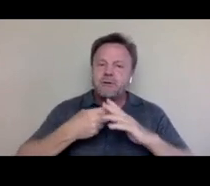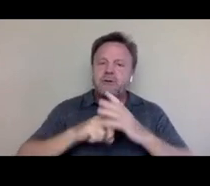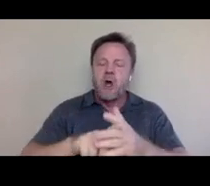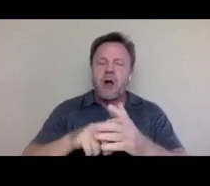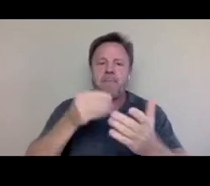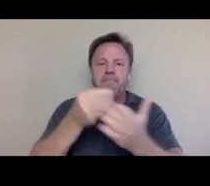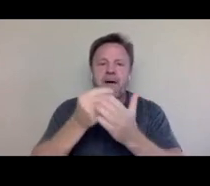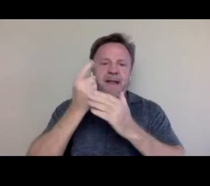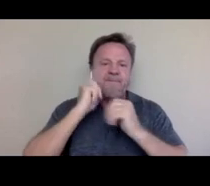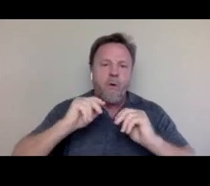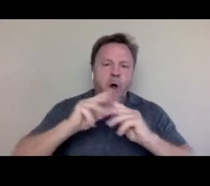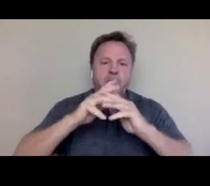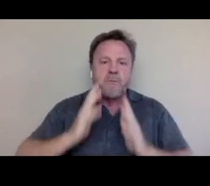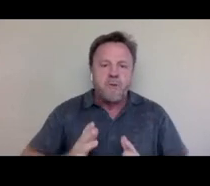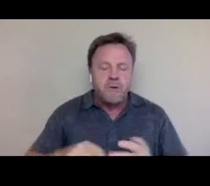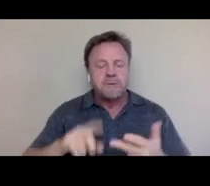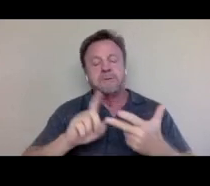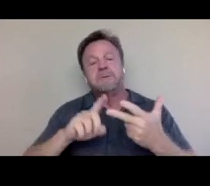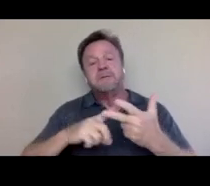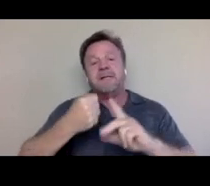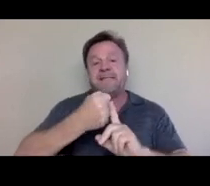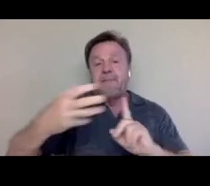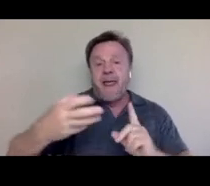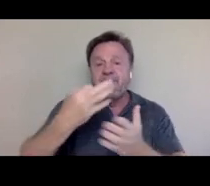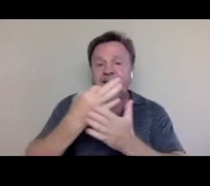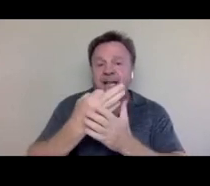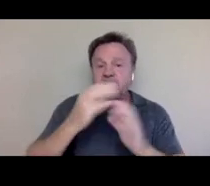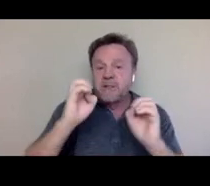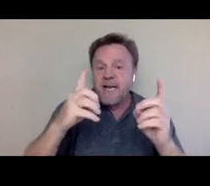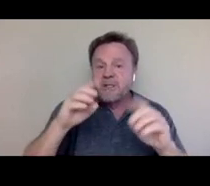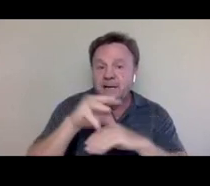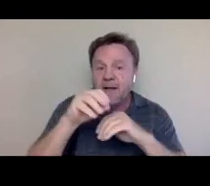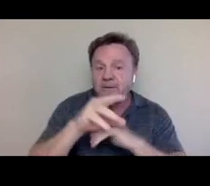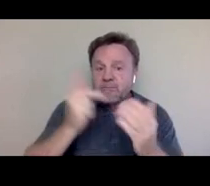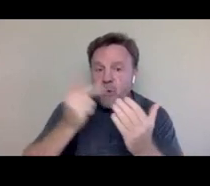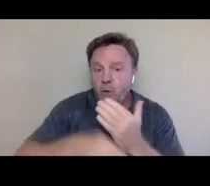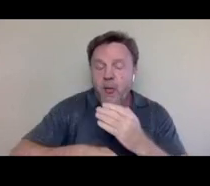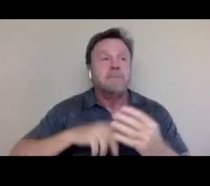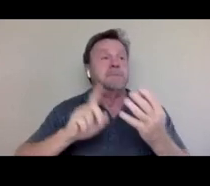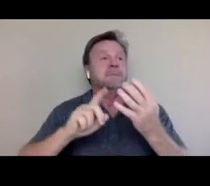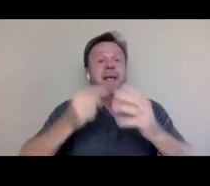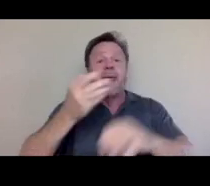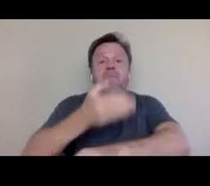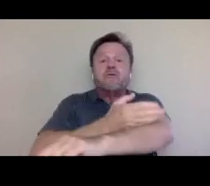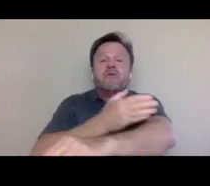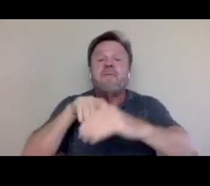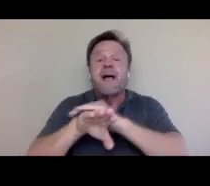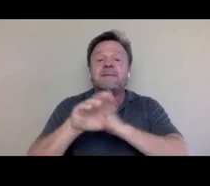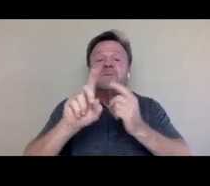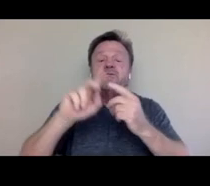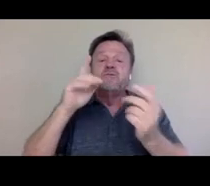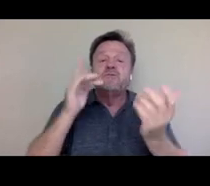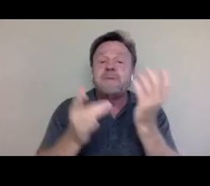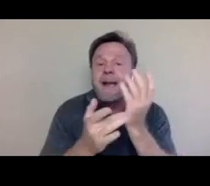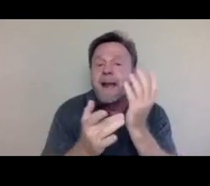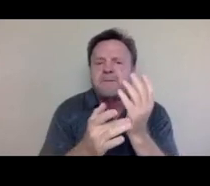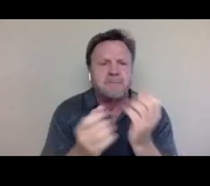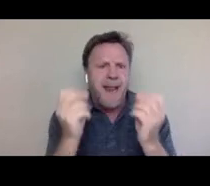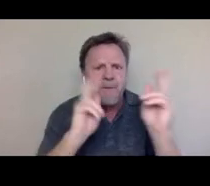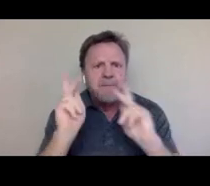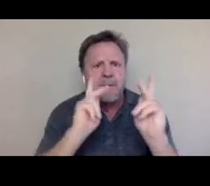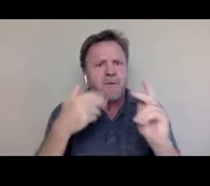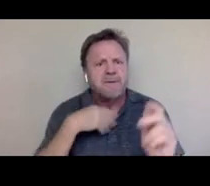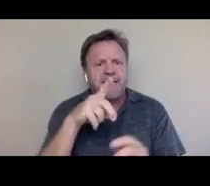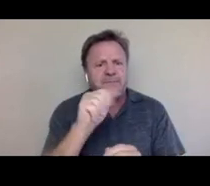entrepreneurs, expand financial education and counseling programs, improve access to technology. How many people with disabilities